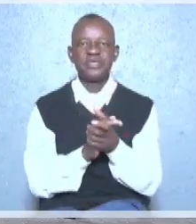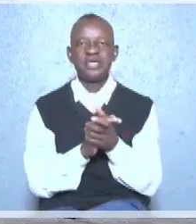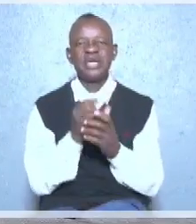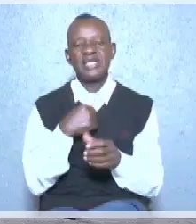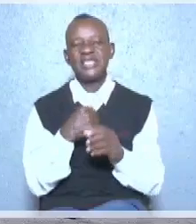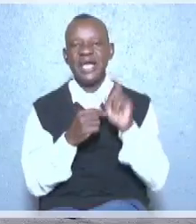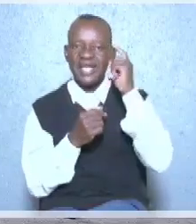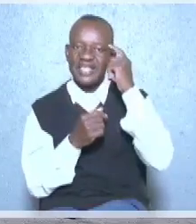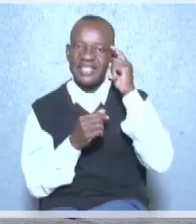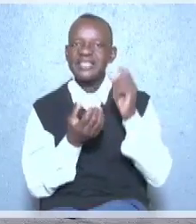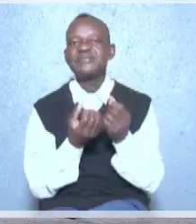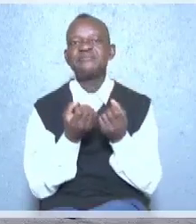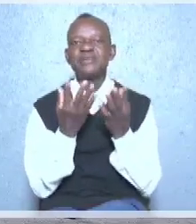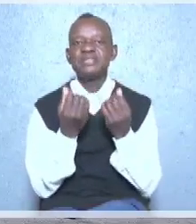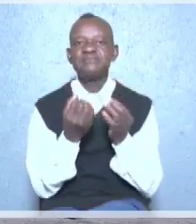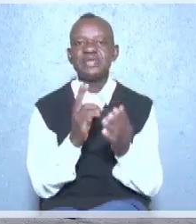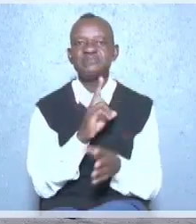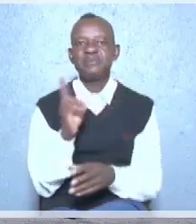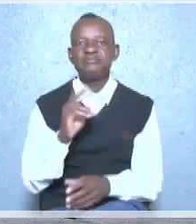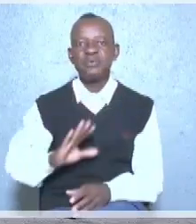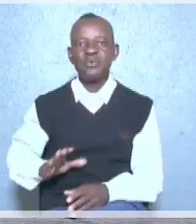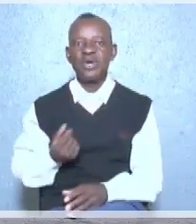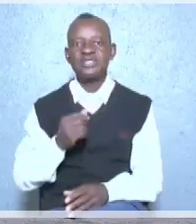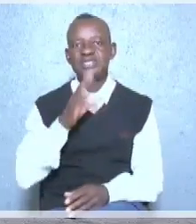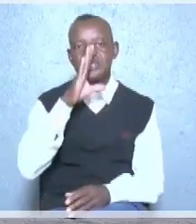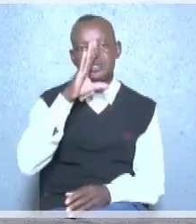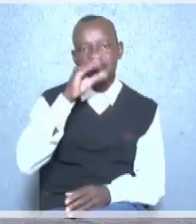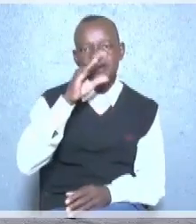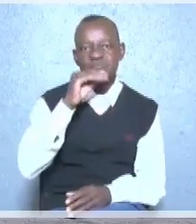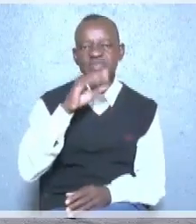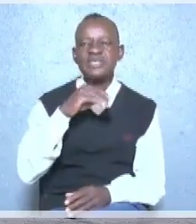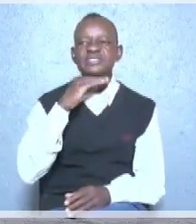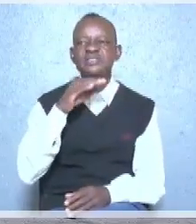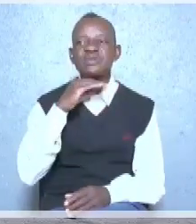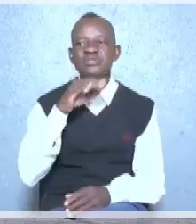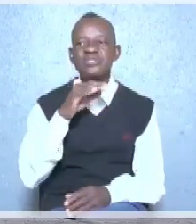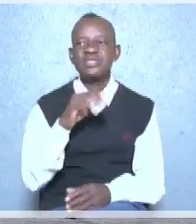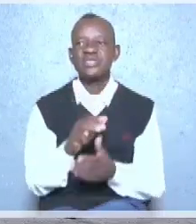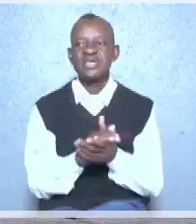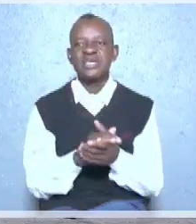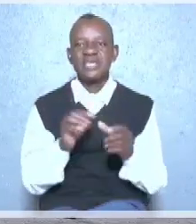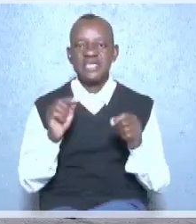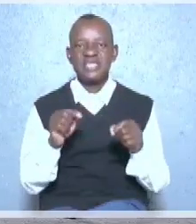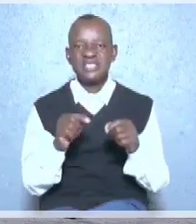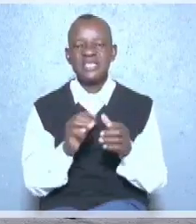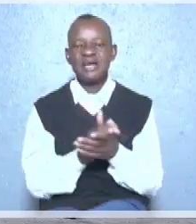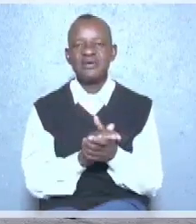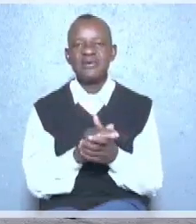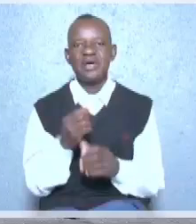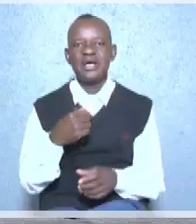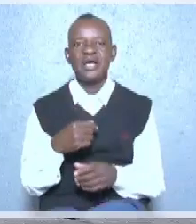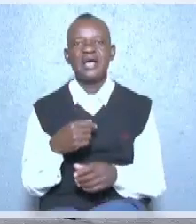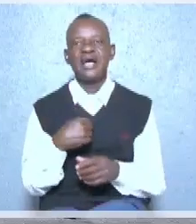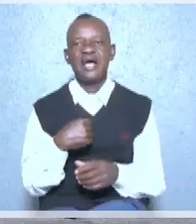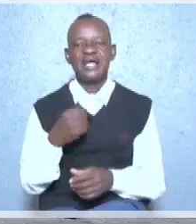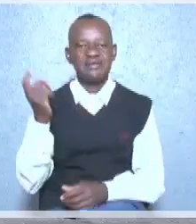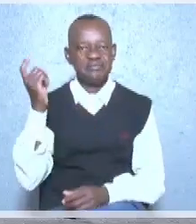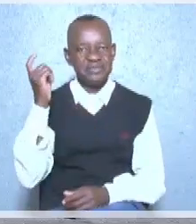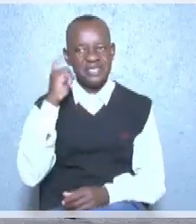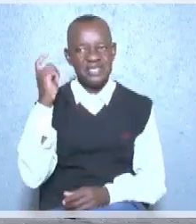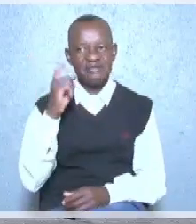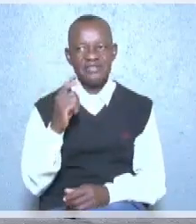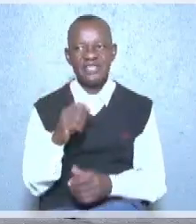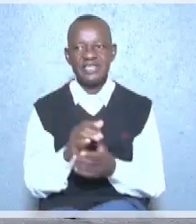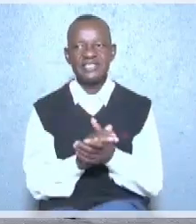now where he is, because like you said, we believe we only elevate to some other areas, we don't